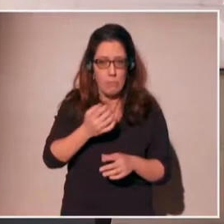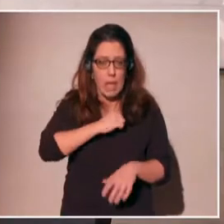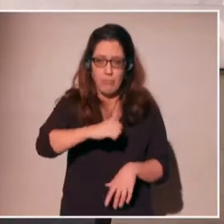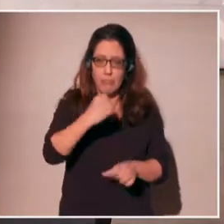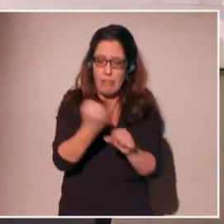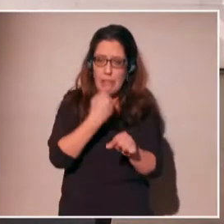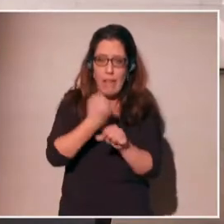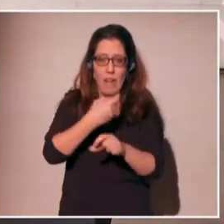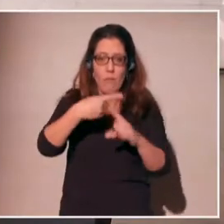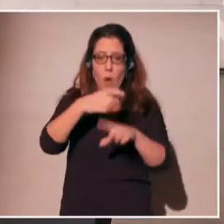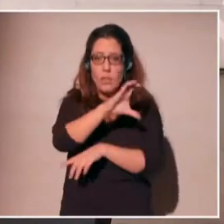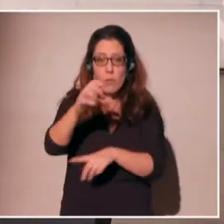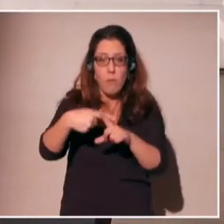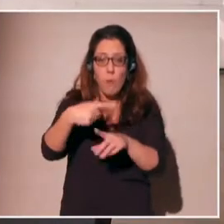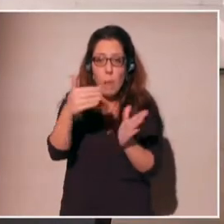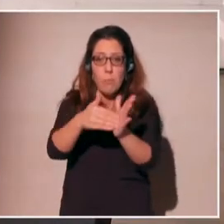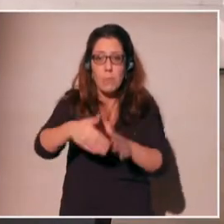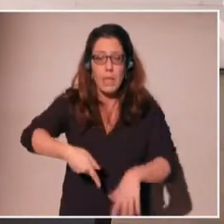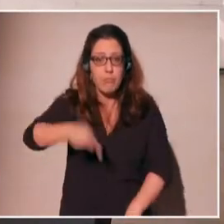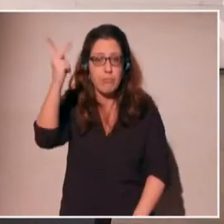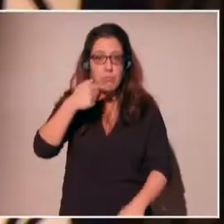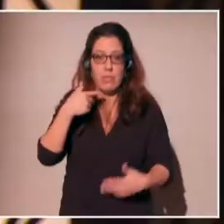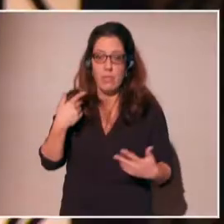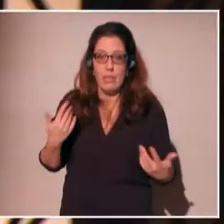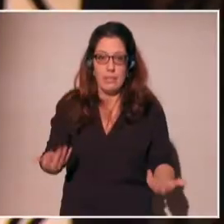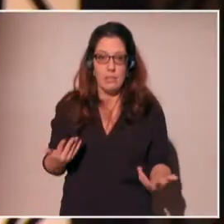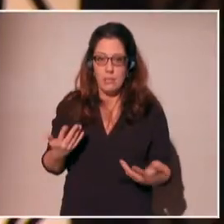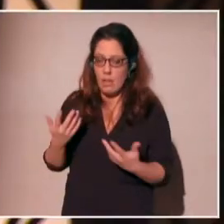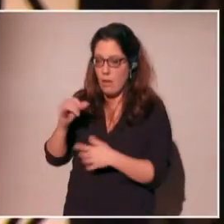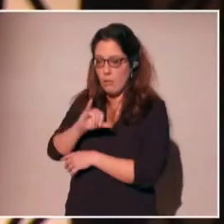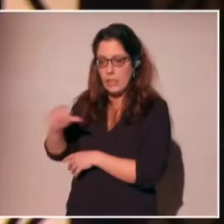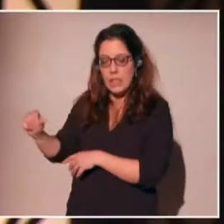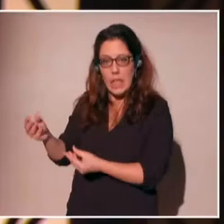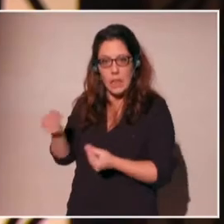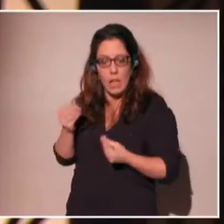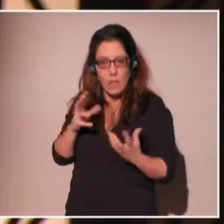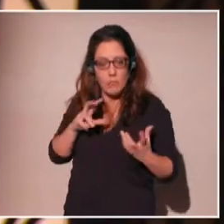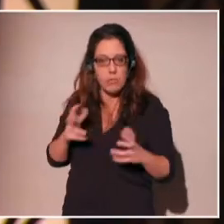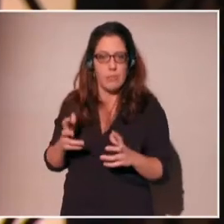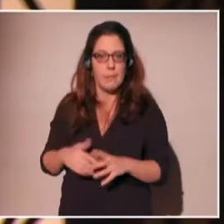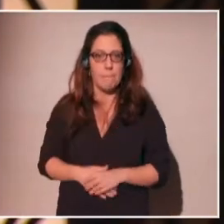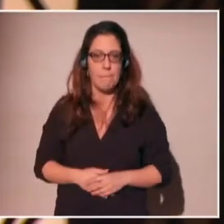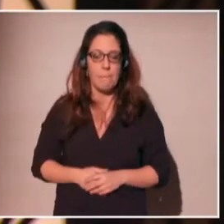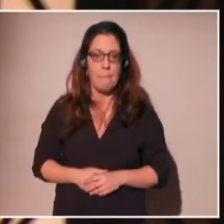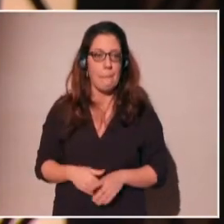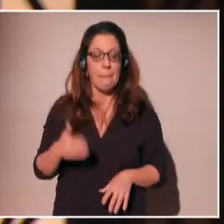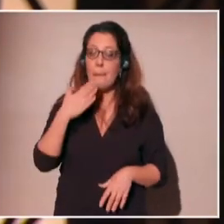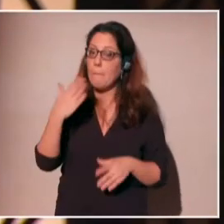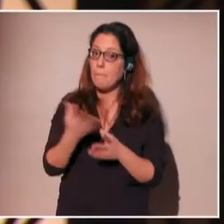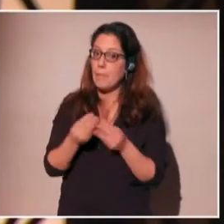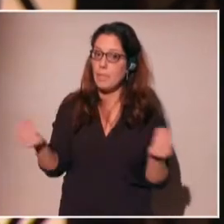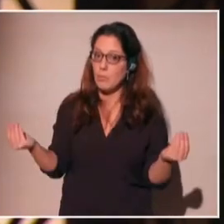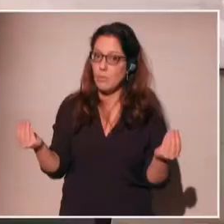AI and deep learning. Super. Very impressive example. Thank you. So beyond the potential, we cannot put aside the